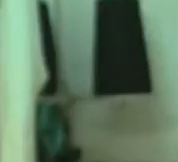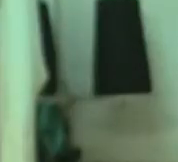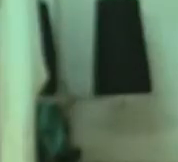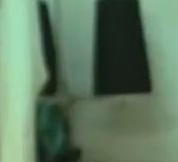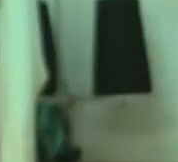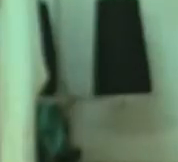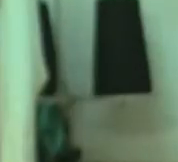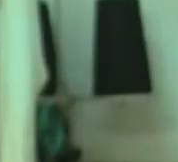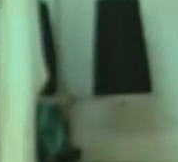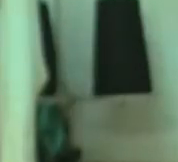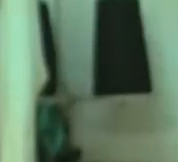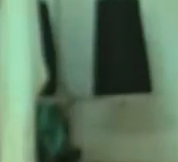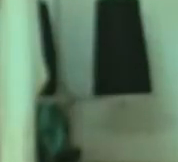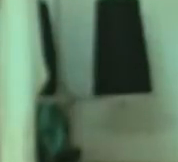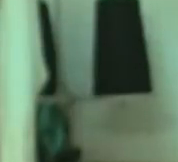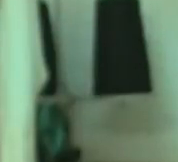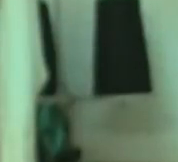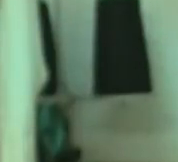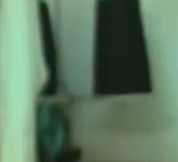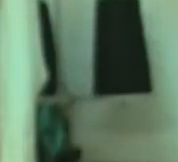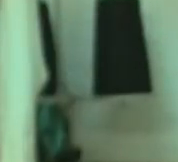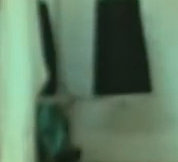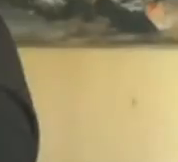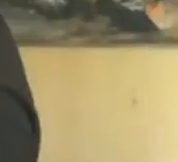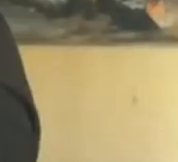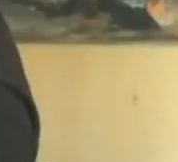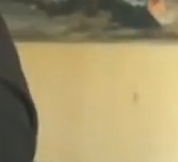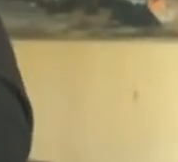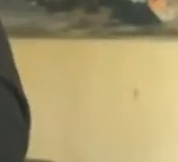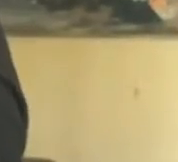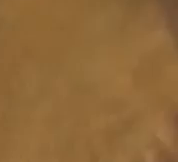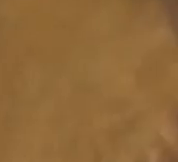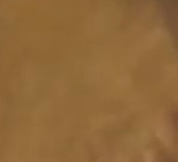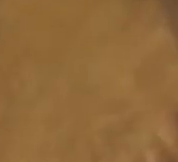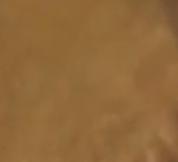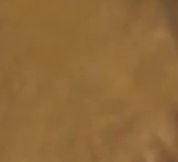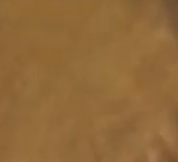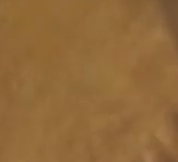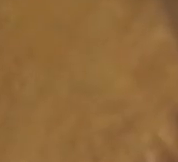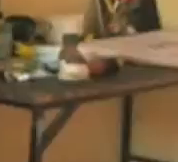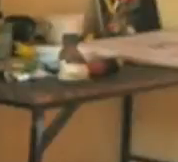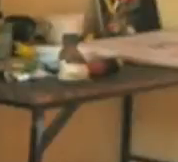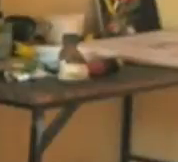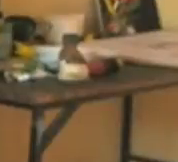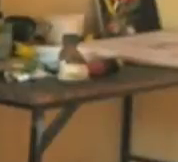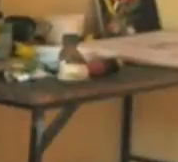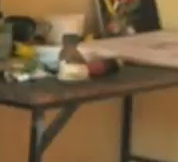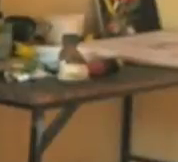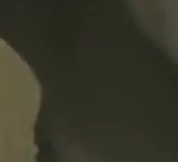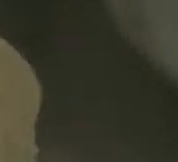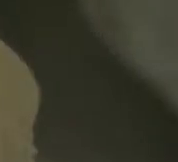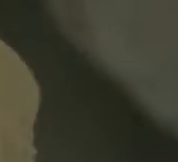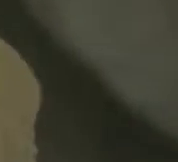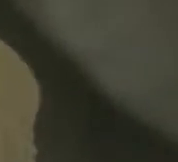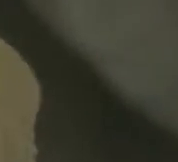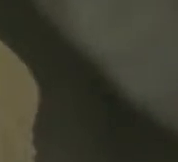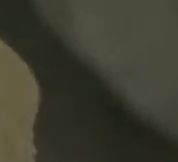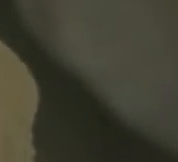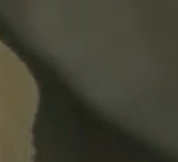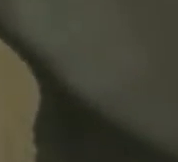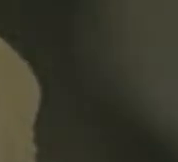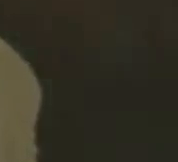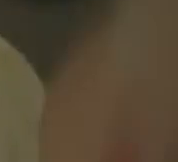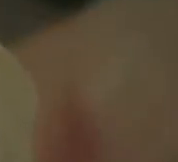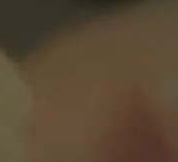persistent and just push and be passionate about whatever you're having. Tips from those who have graduated top of the school of life in